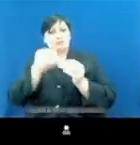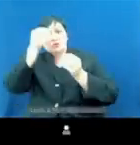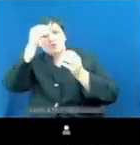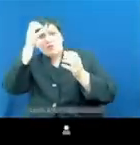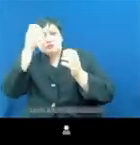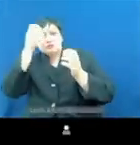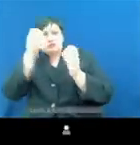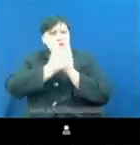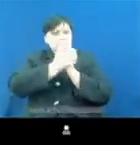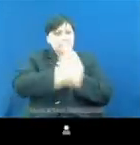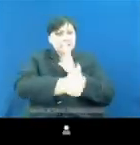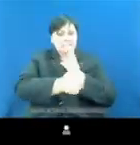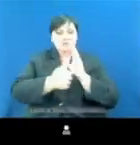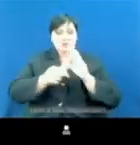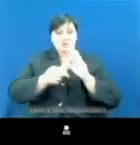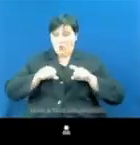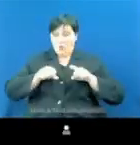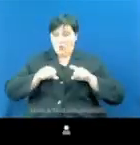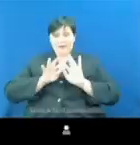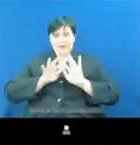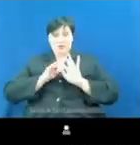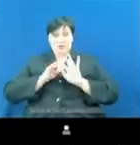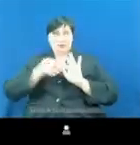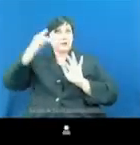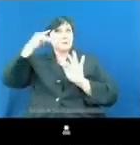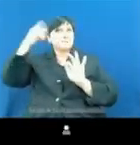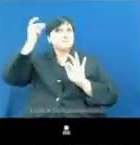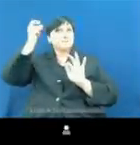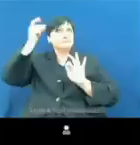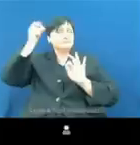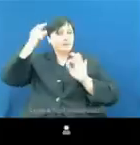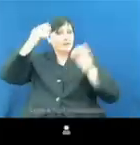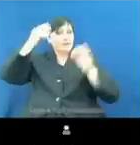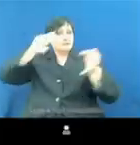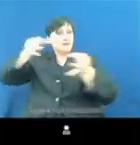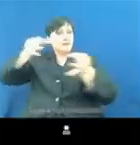decision-making while interpreting, so the interpreting skills.